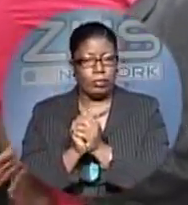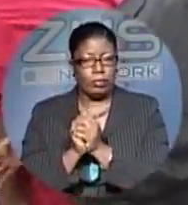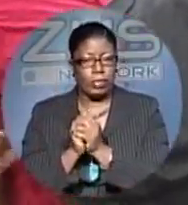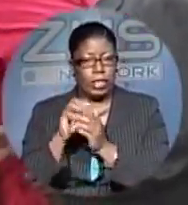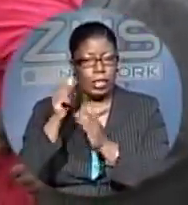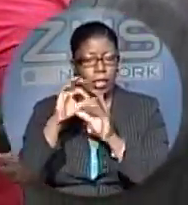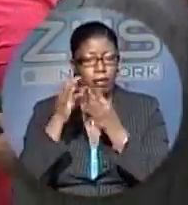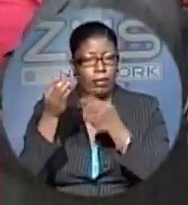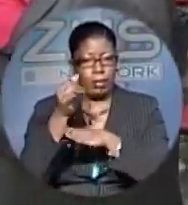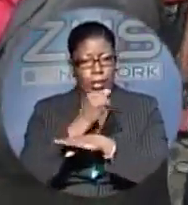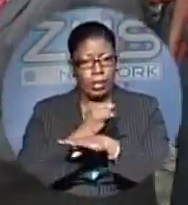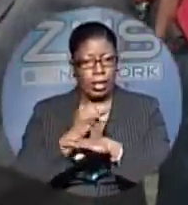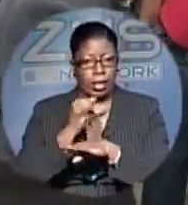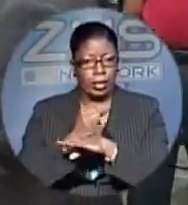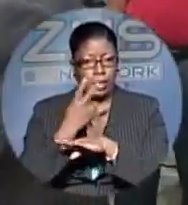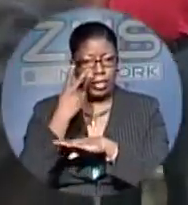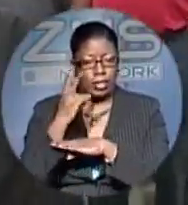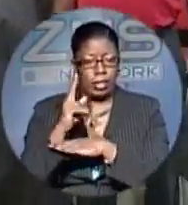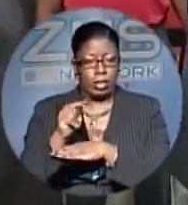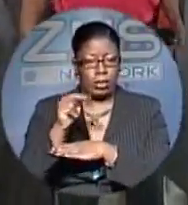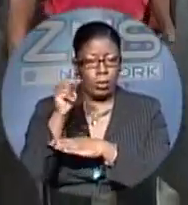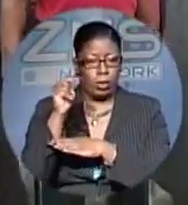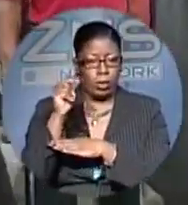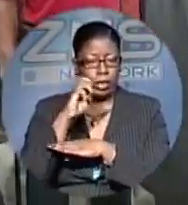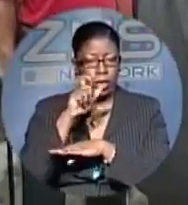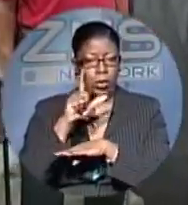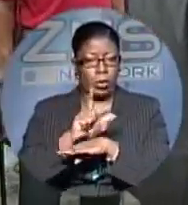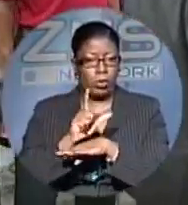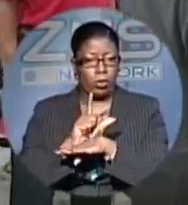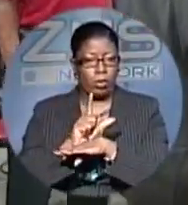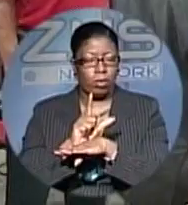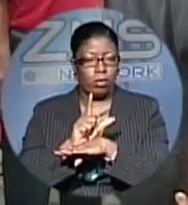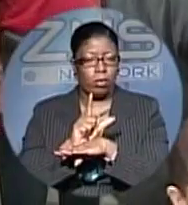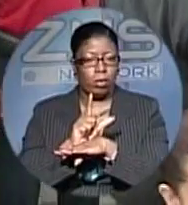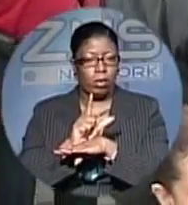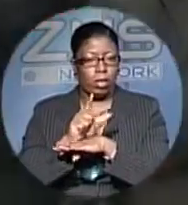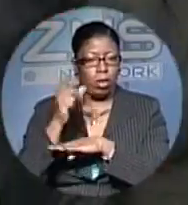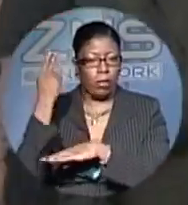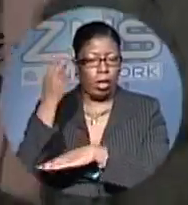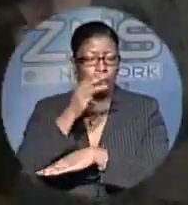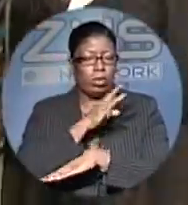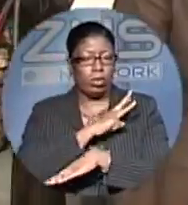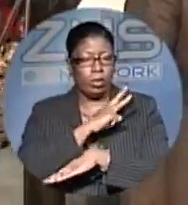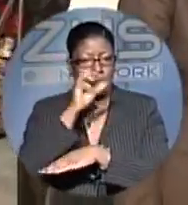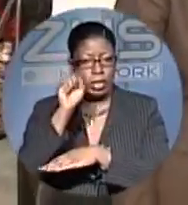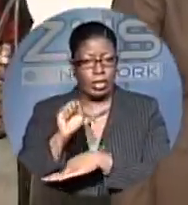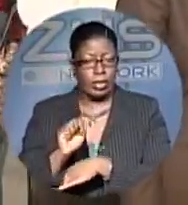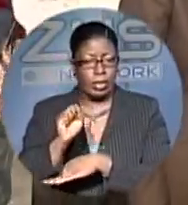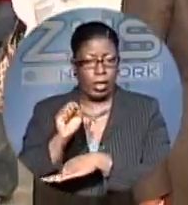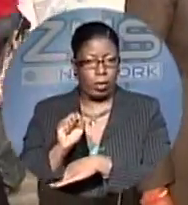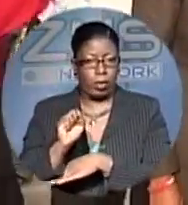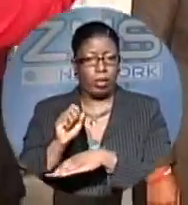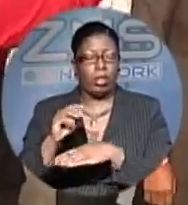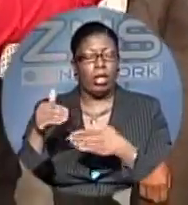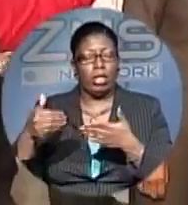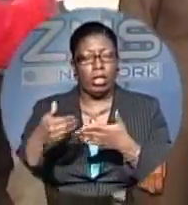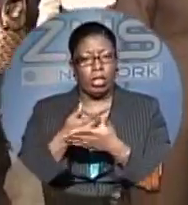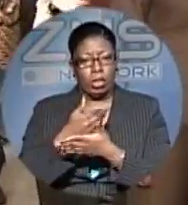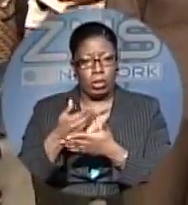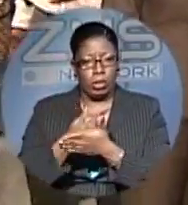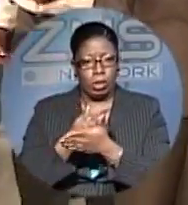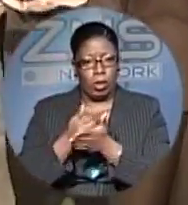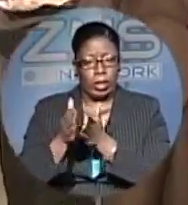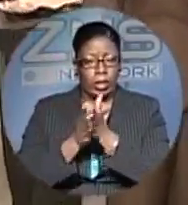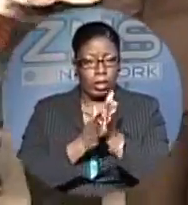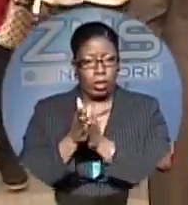family islands will see Theo Neely in North Eleuthera, while Howard Johnson in Central and South. Described as a team of young, enthused, talented,